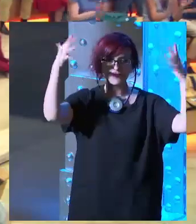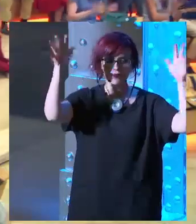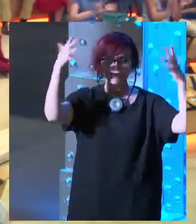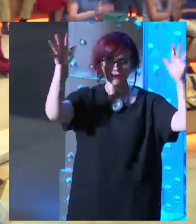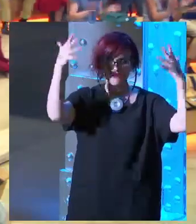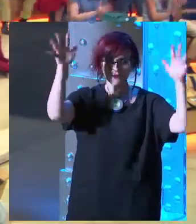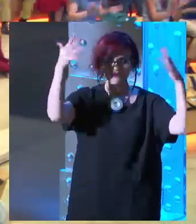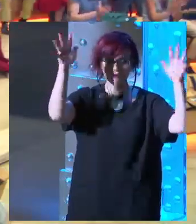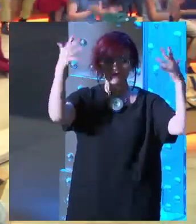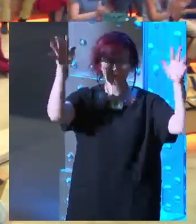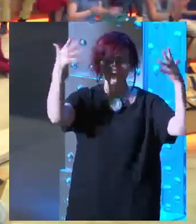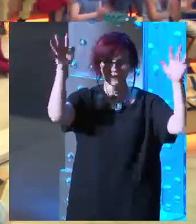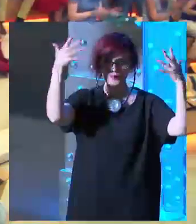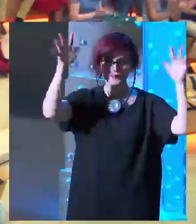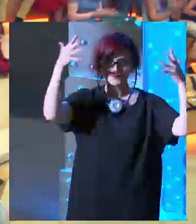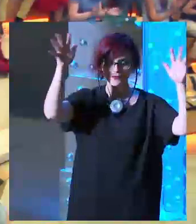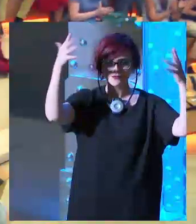Thank you.